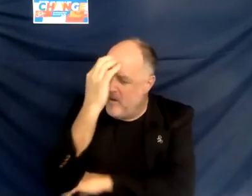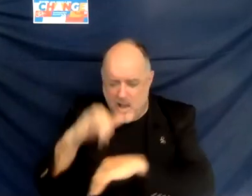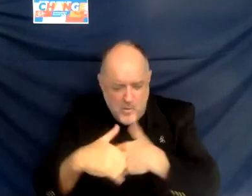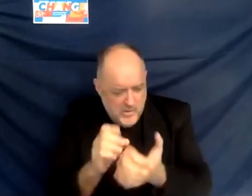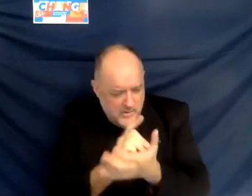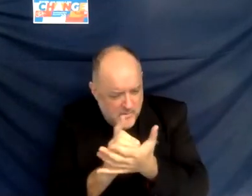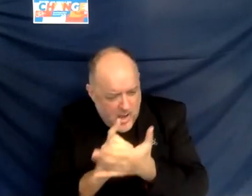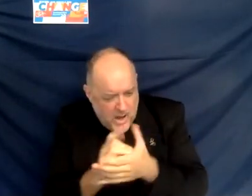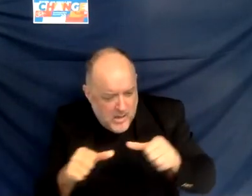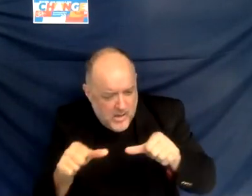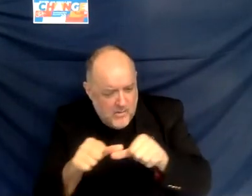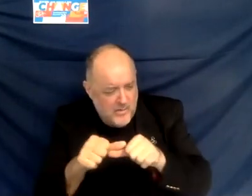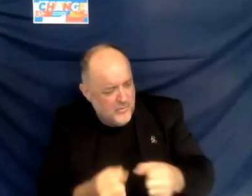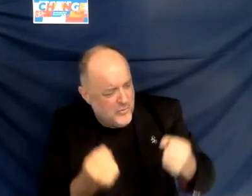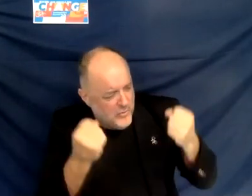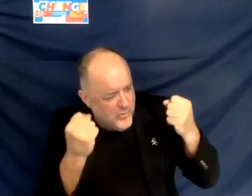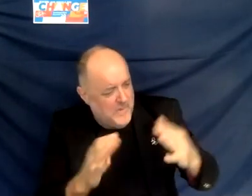so many cities in America that are